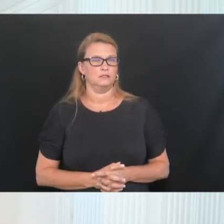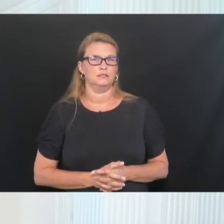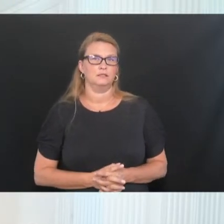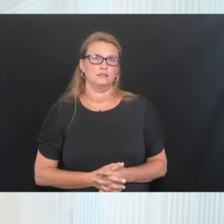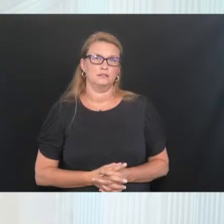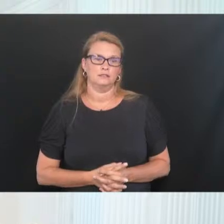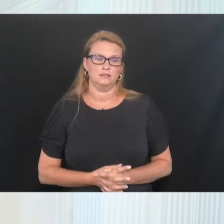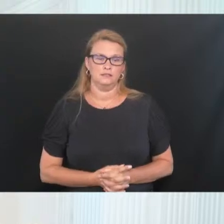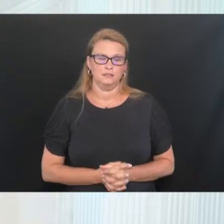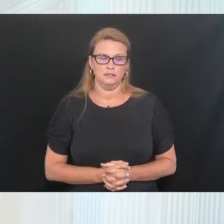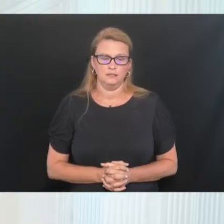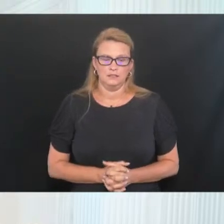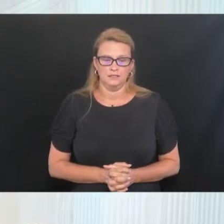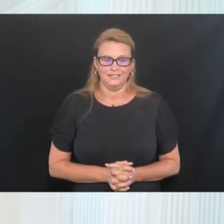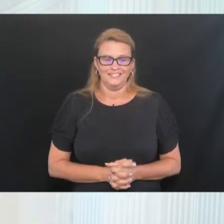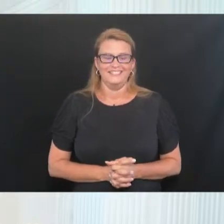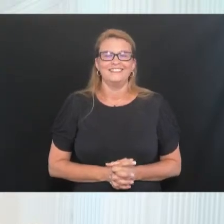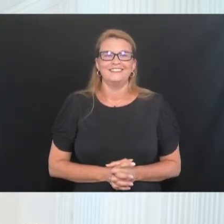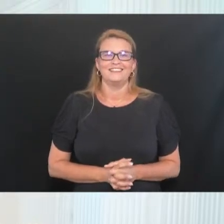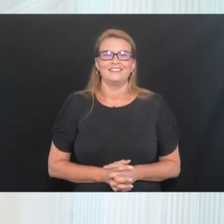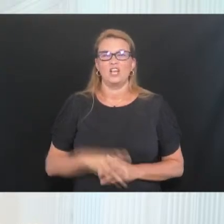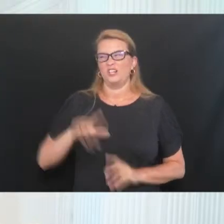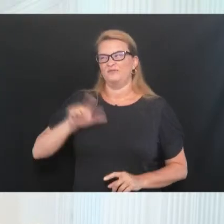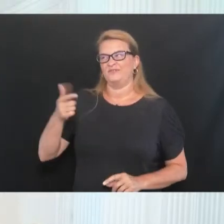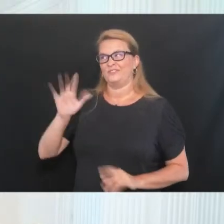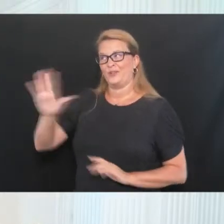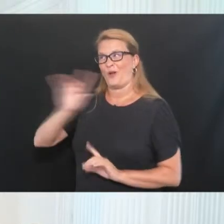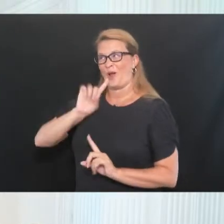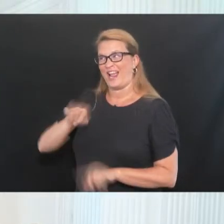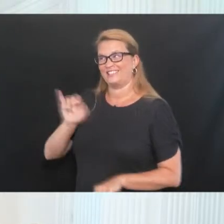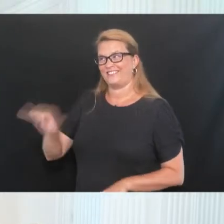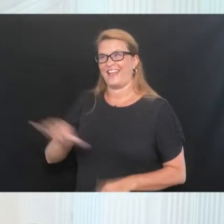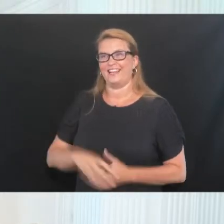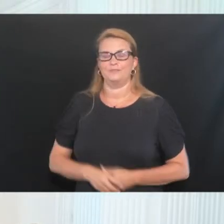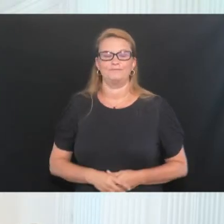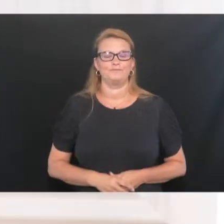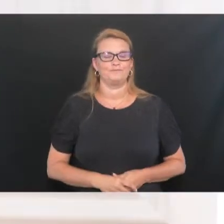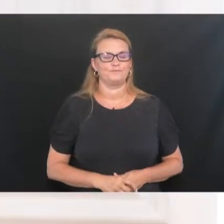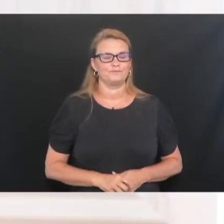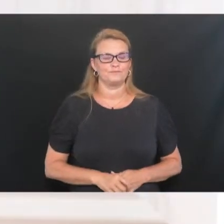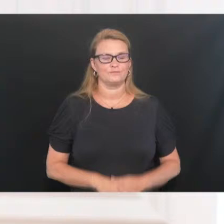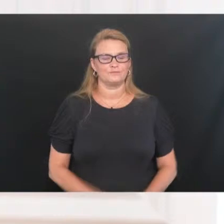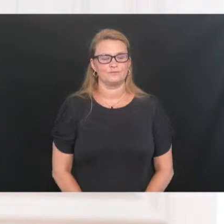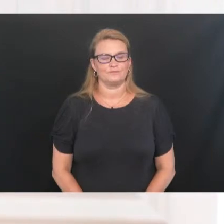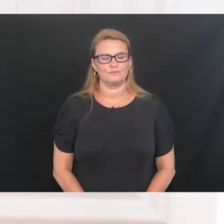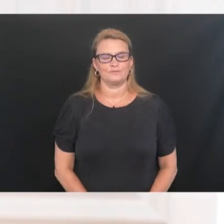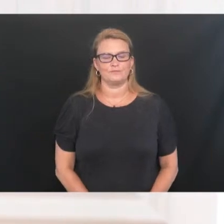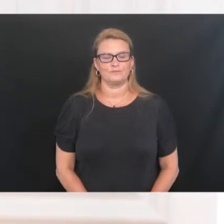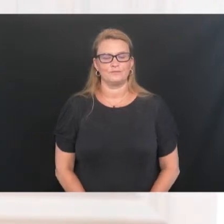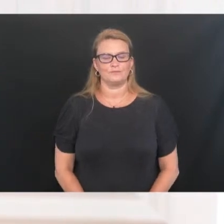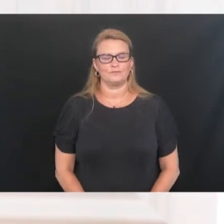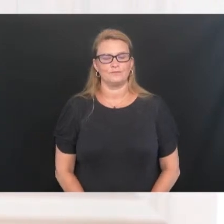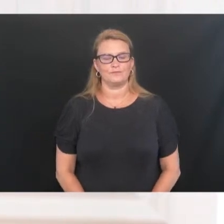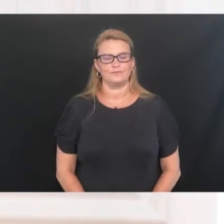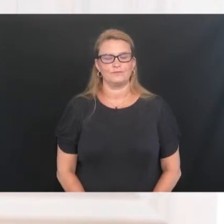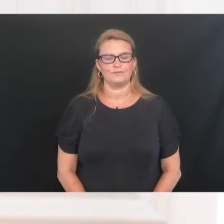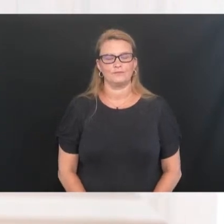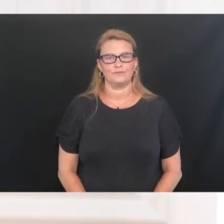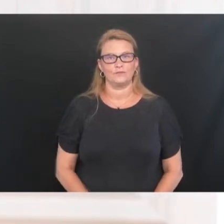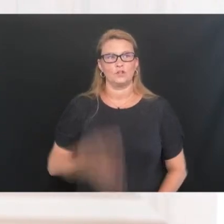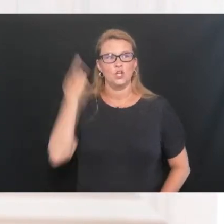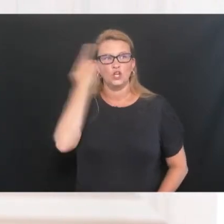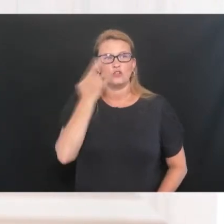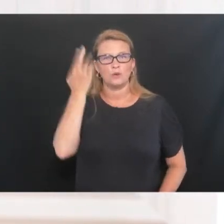time. Yeah. Okay, thank you, June. Thank you, Governor. So the reason, June, why we are focused